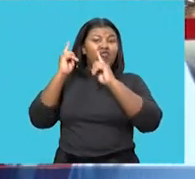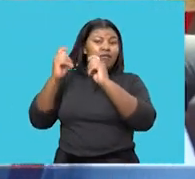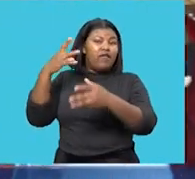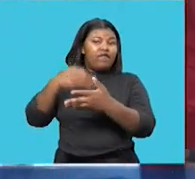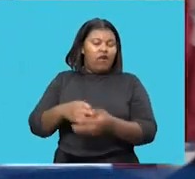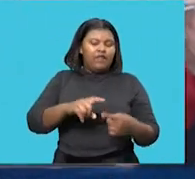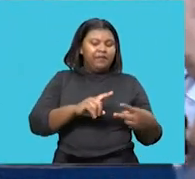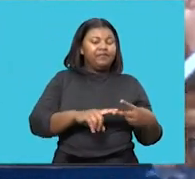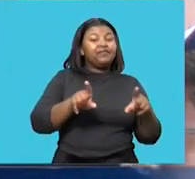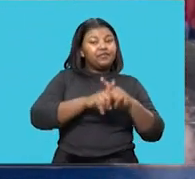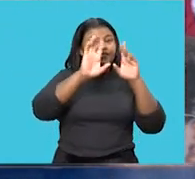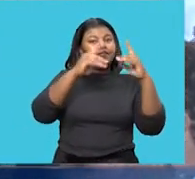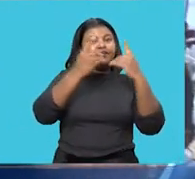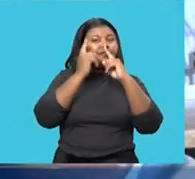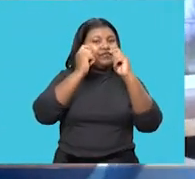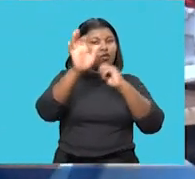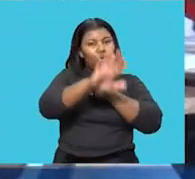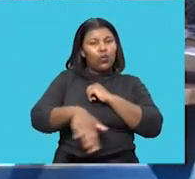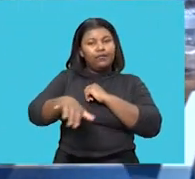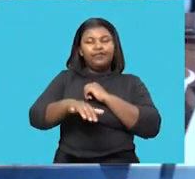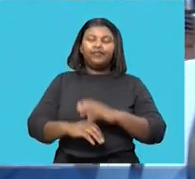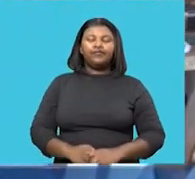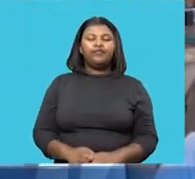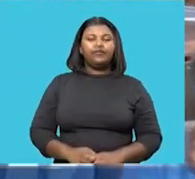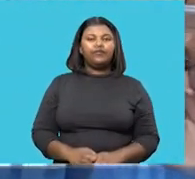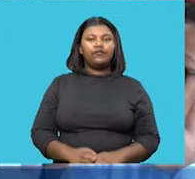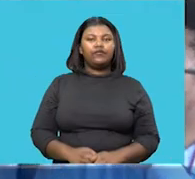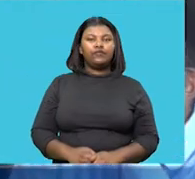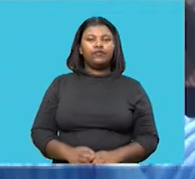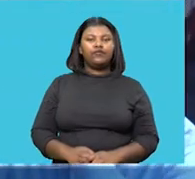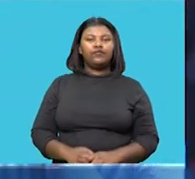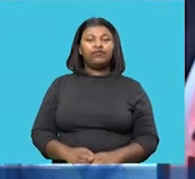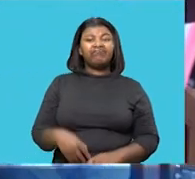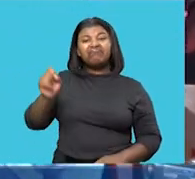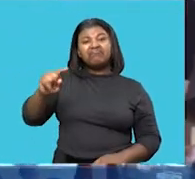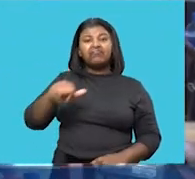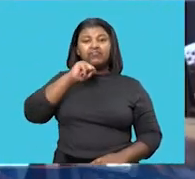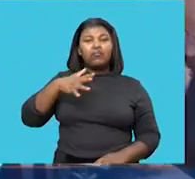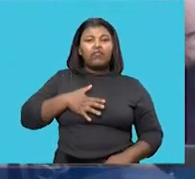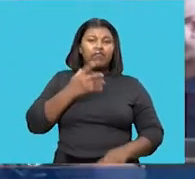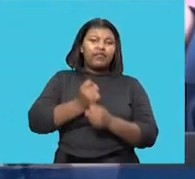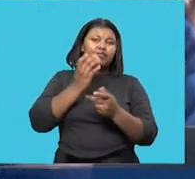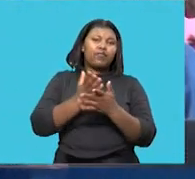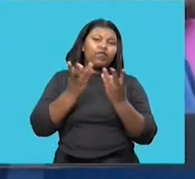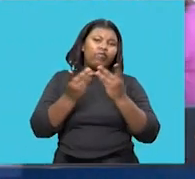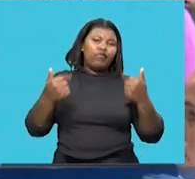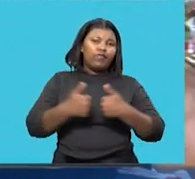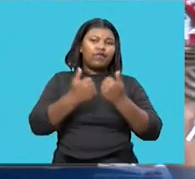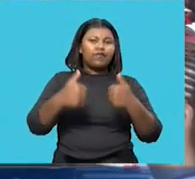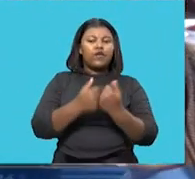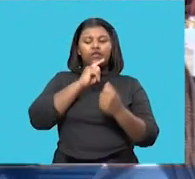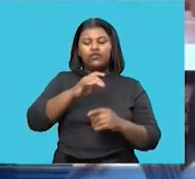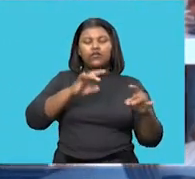nomnyango wezokuthutha kuzwelonke. Le nkampani ethi inhloso yayo ukubhekana nezingqinamba ezahlukahlukene ezikhungethe